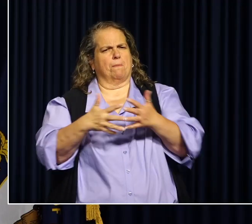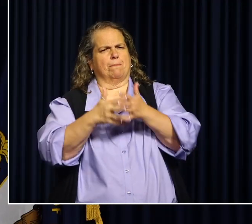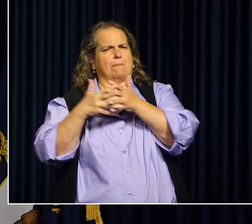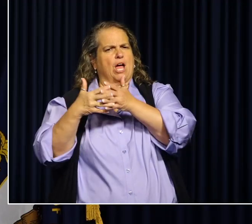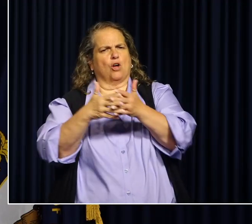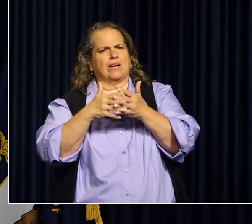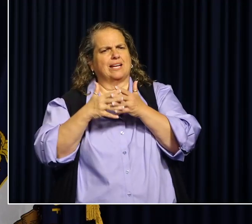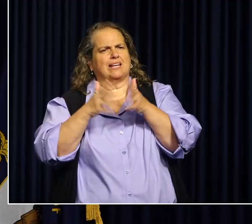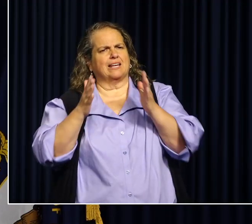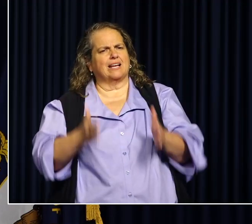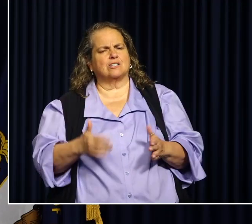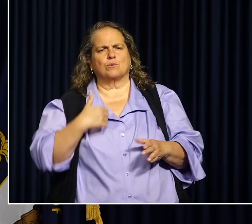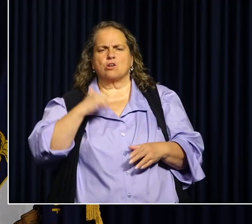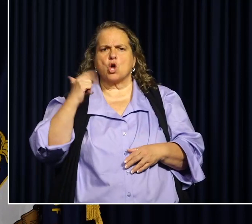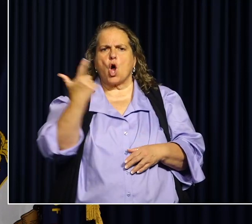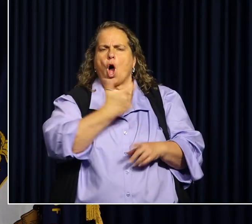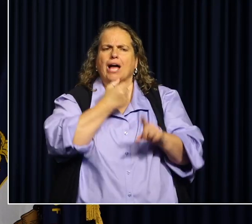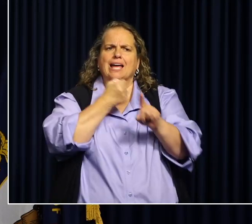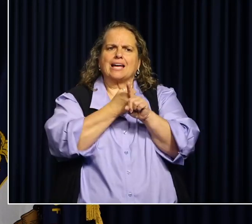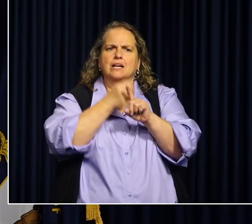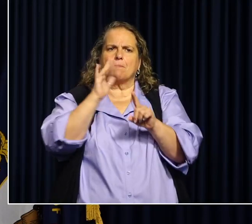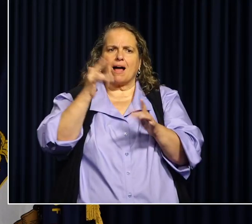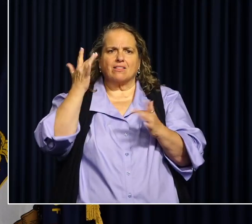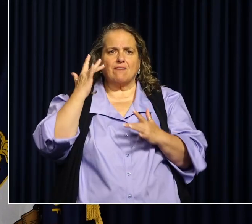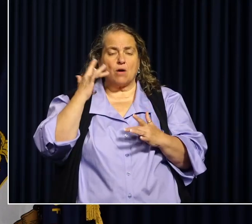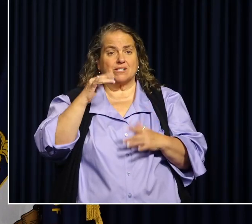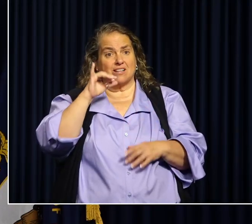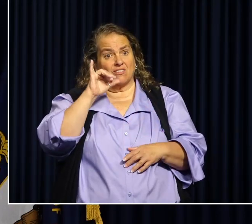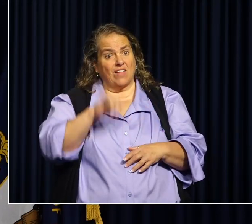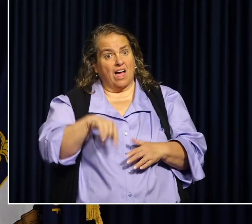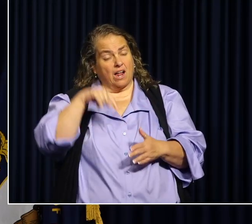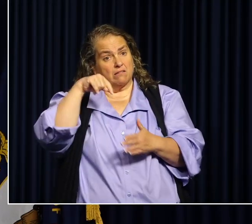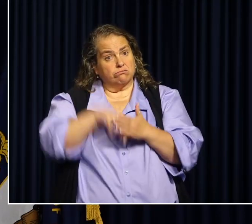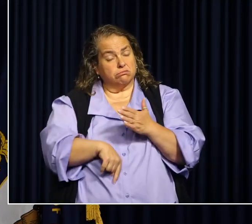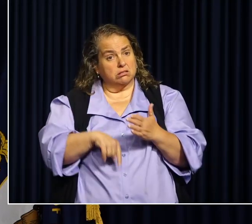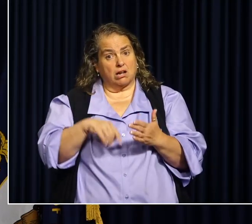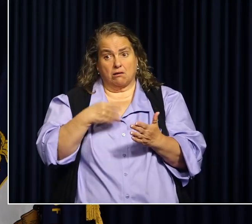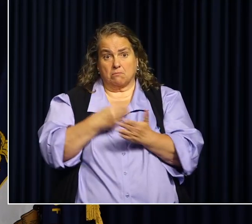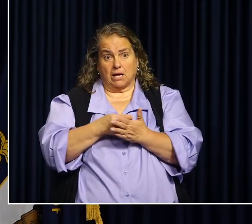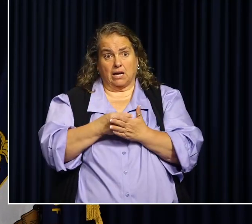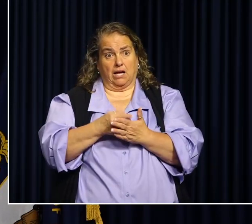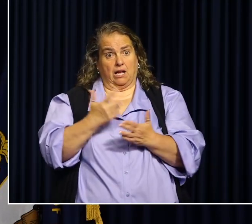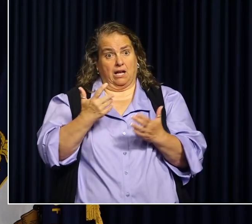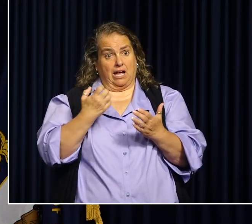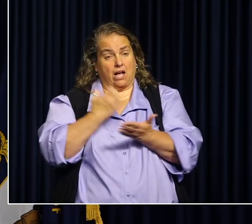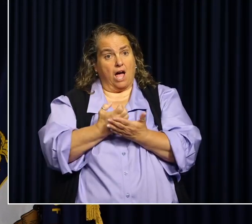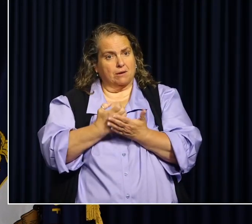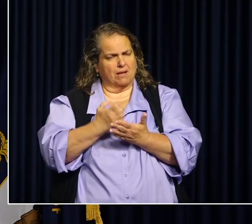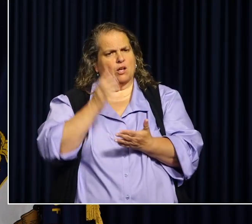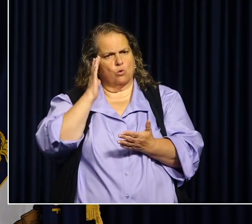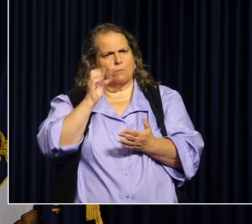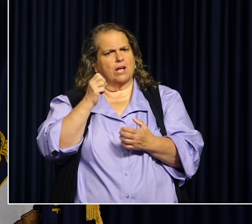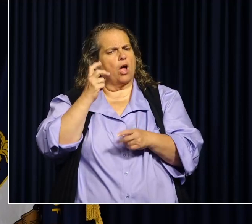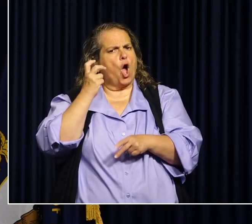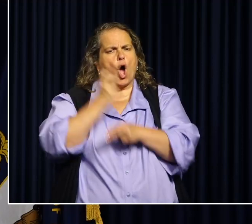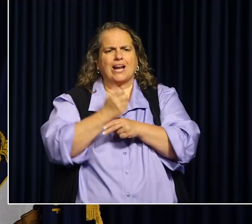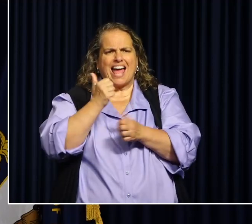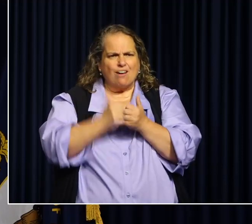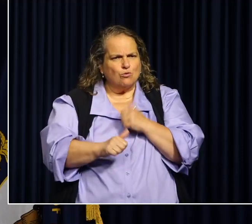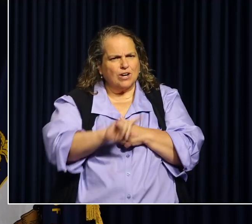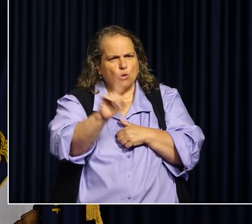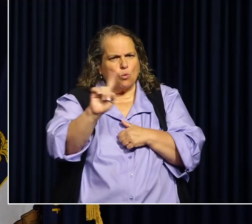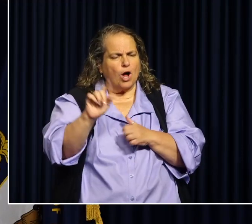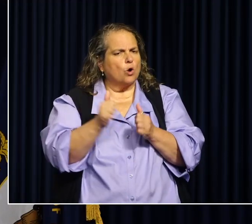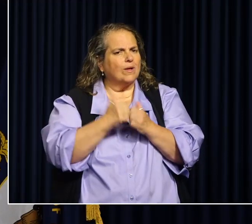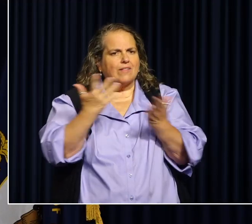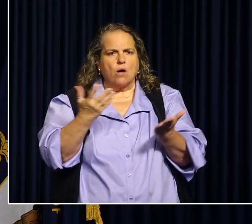by this virus. And the recession will be worse everywhere without this type of funding. If they want to debate some of the other